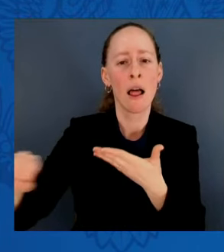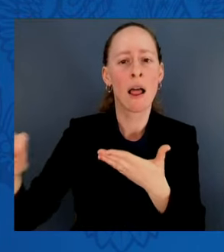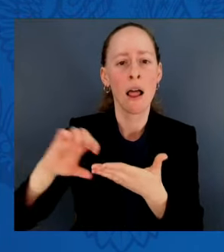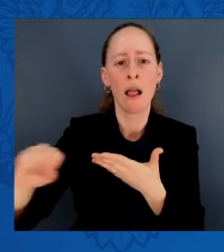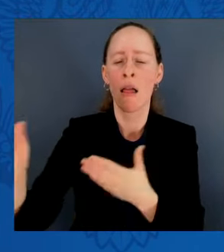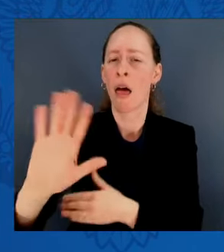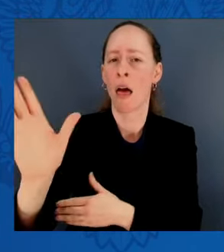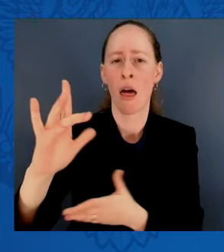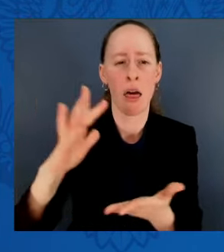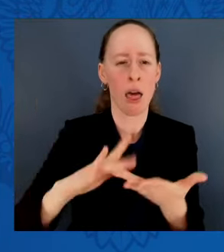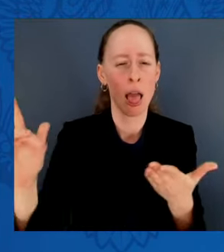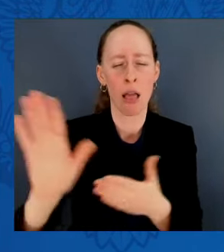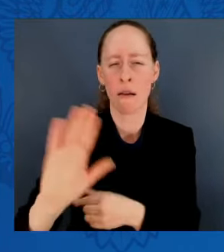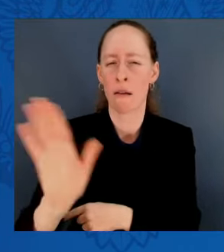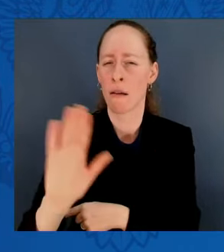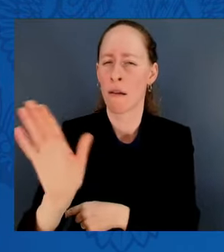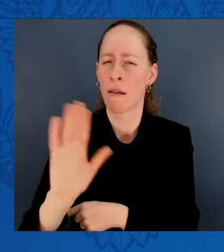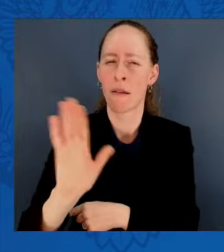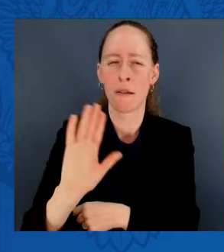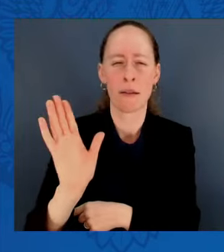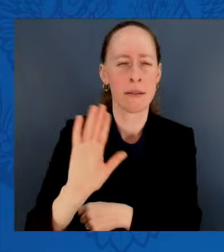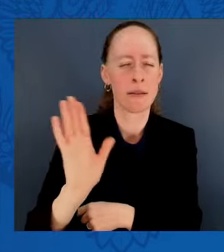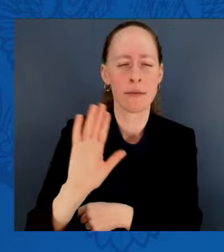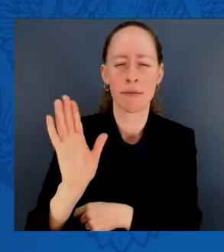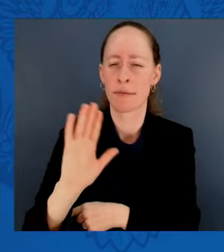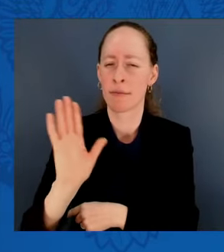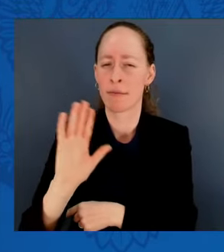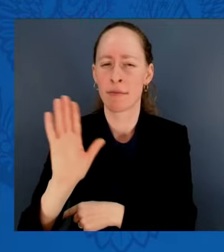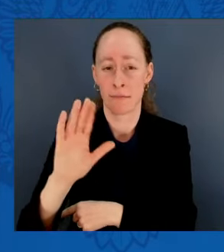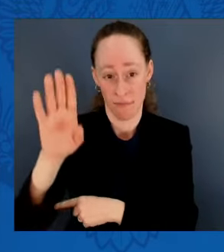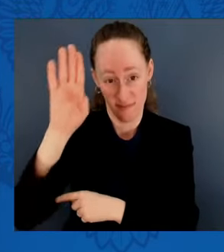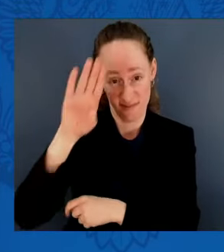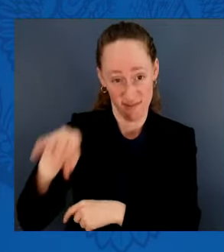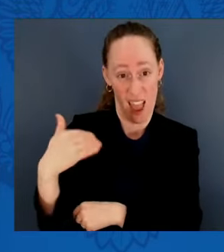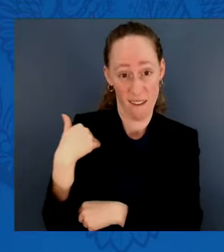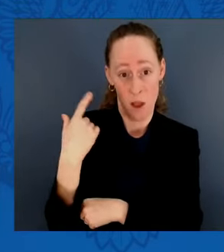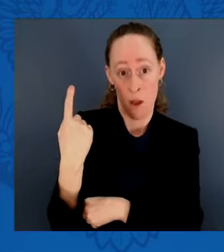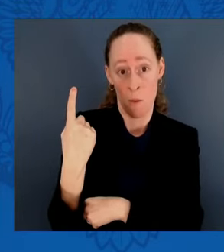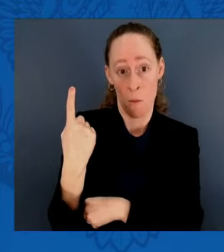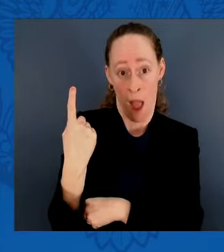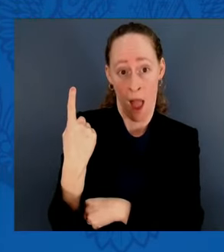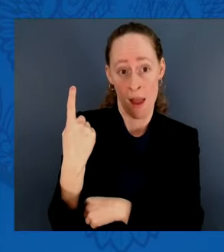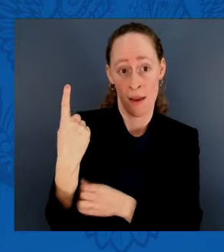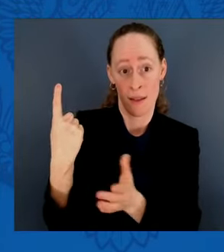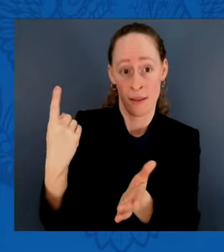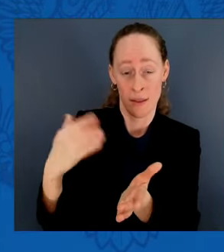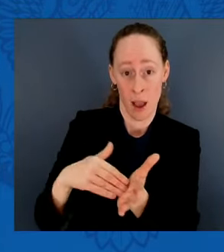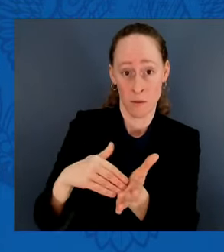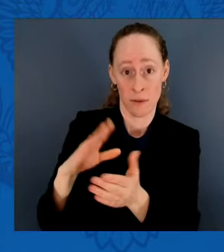America. You know what the average federal tax is for those billionaires? No.